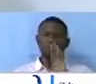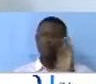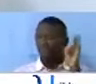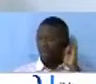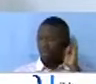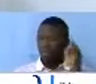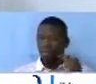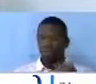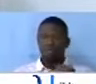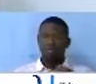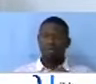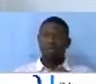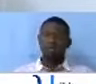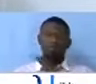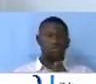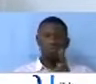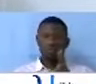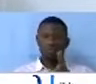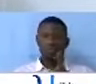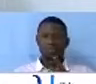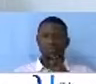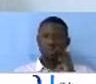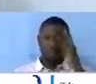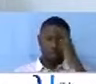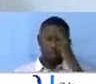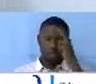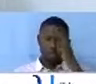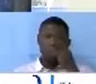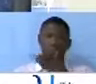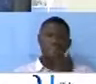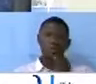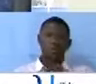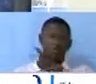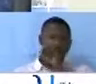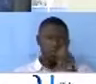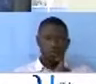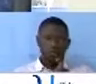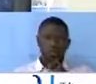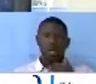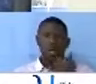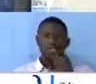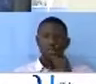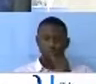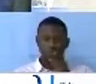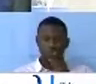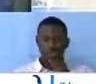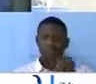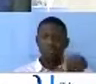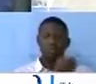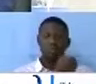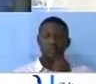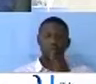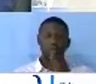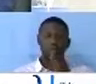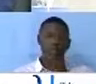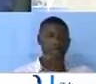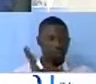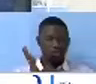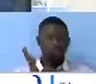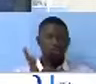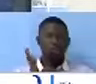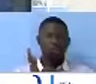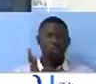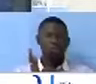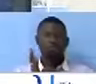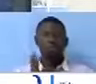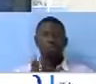Okay. It is not. The reason why these questions are asked is because these are issues. They may